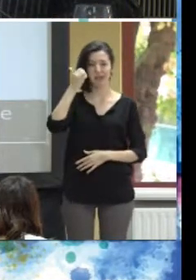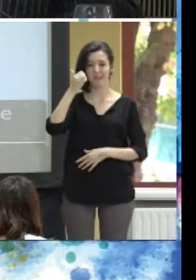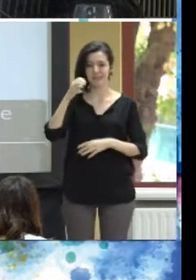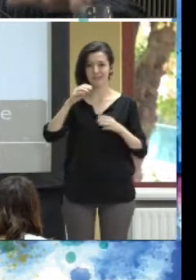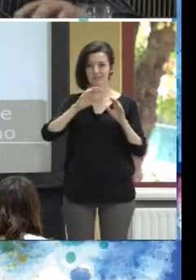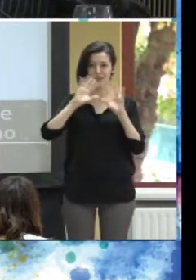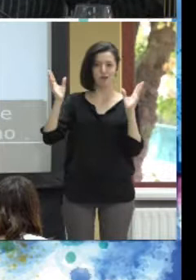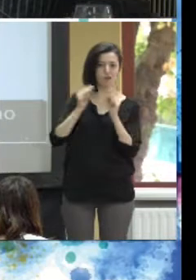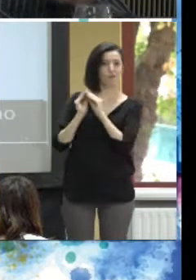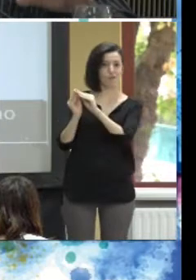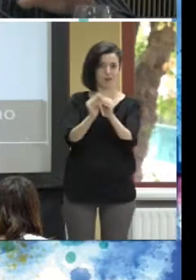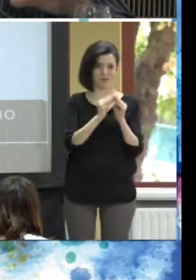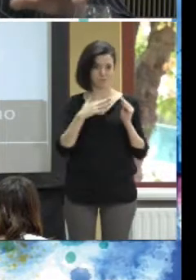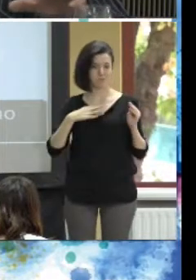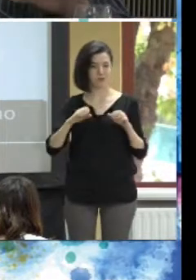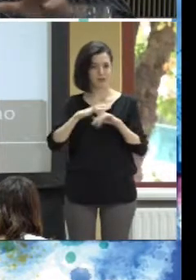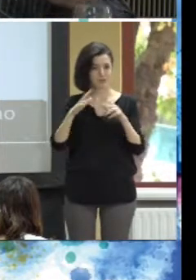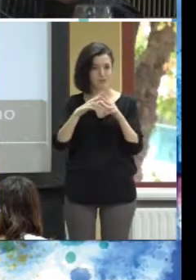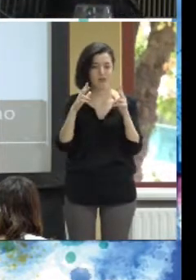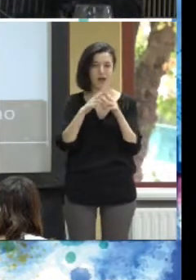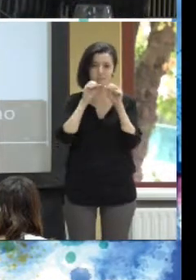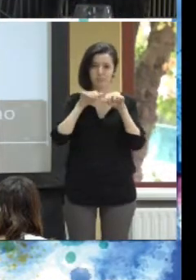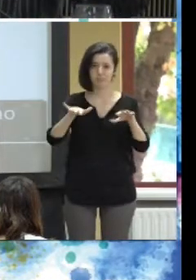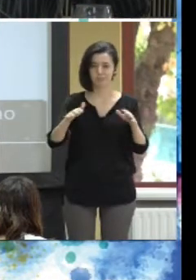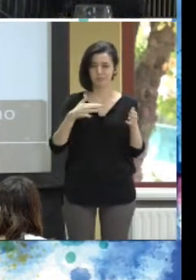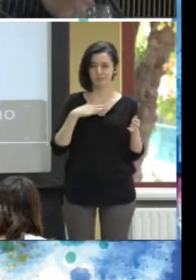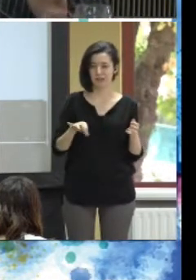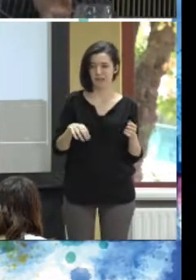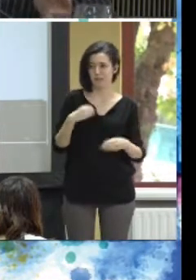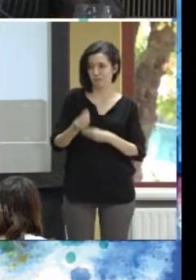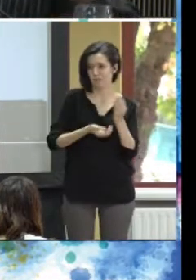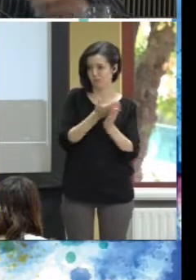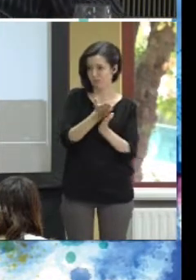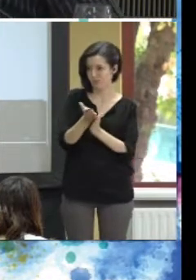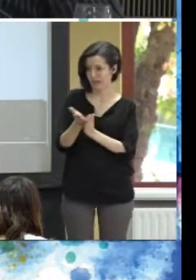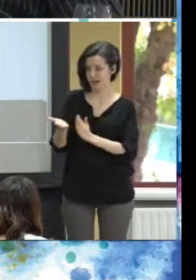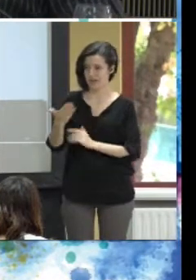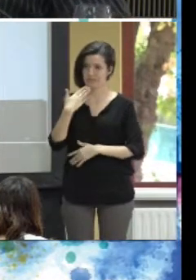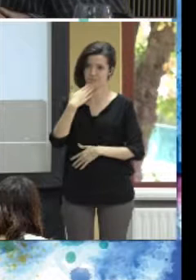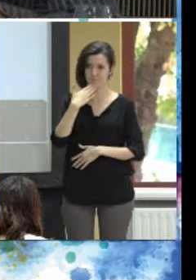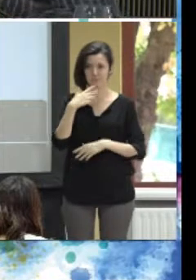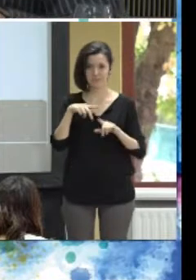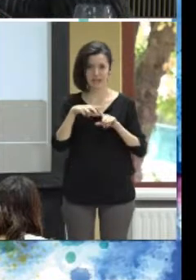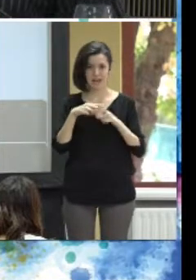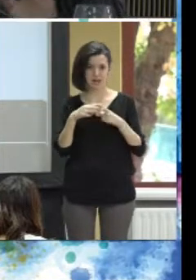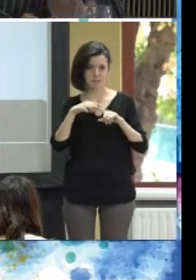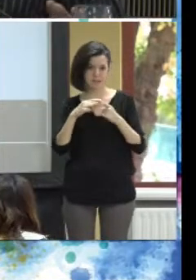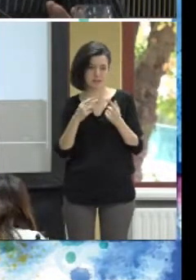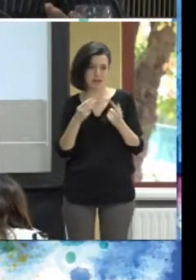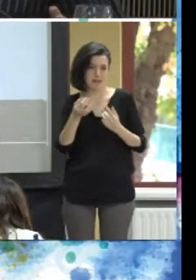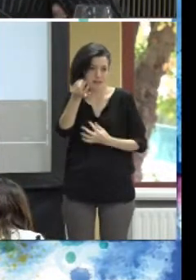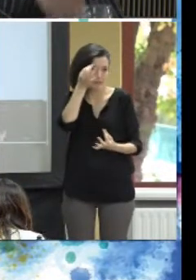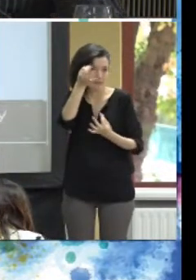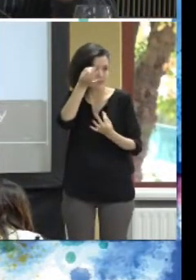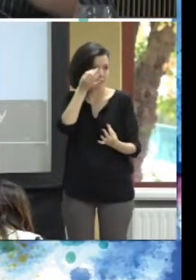little box of little tools, build your own brick wall. Well, no, I'm from Berlin. No brick